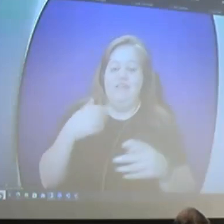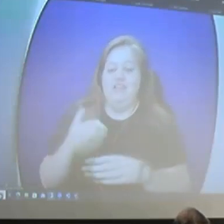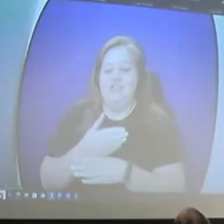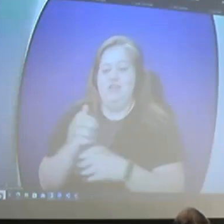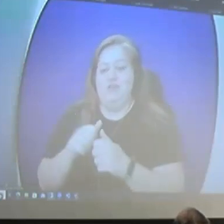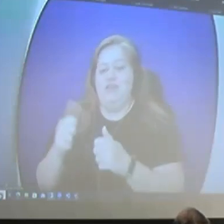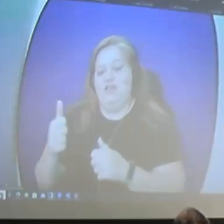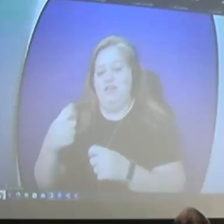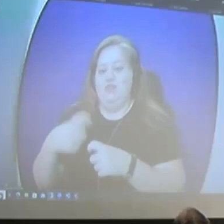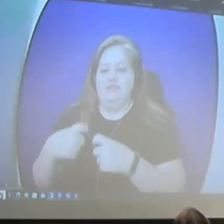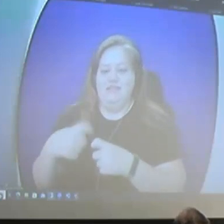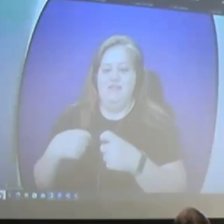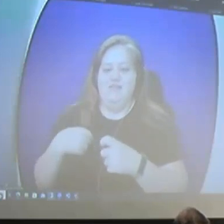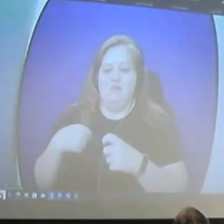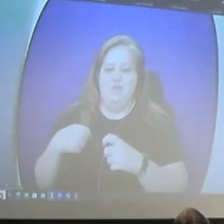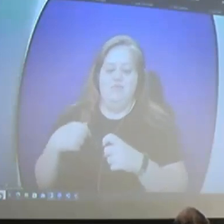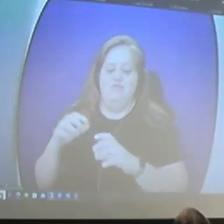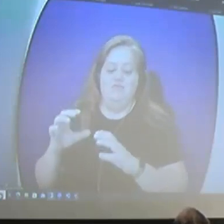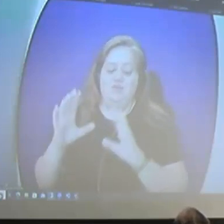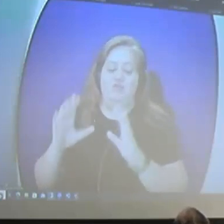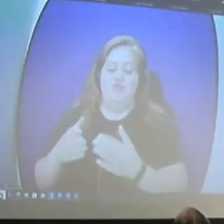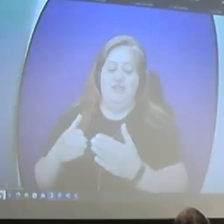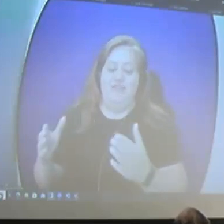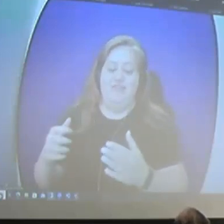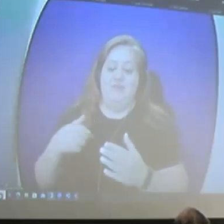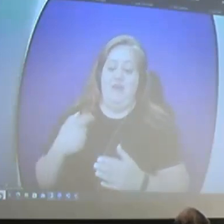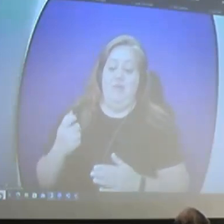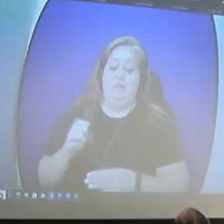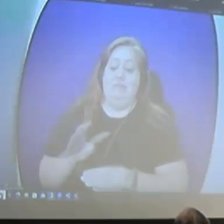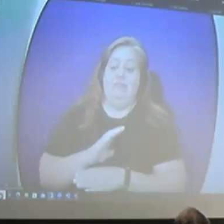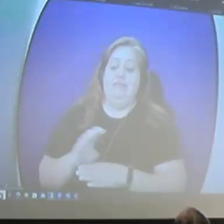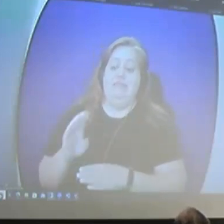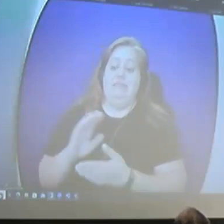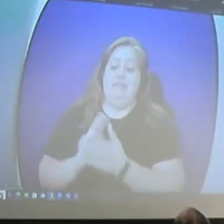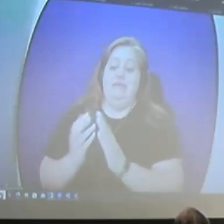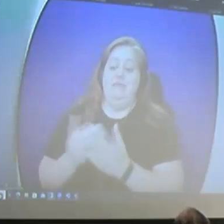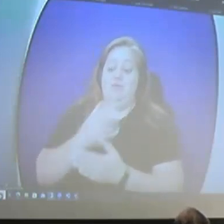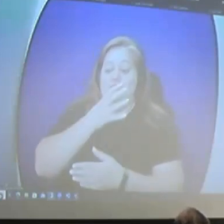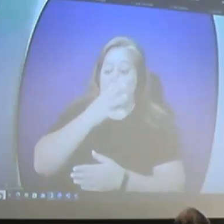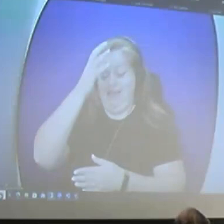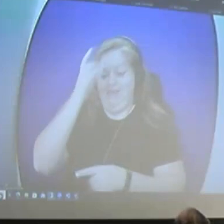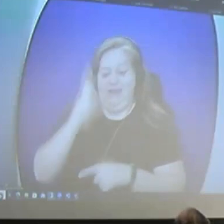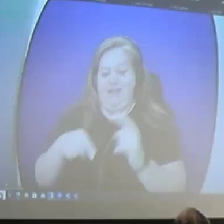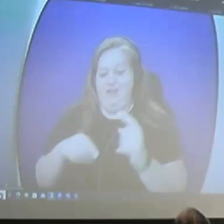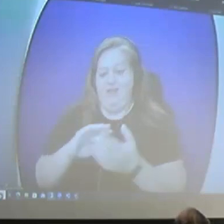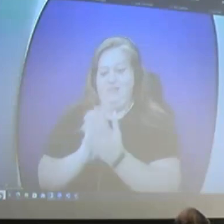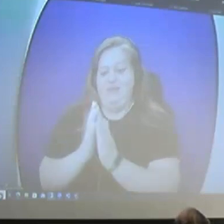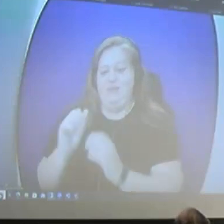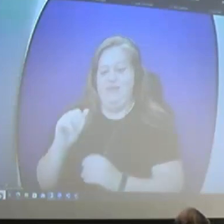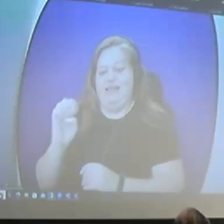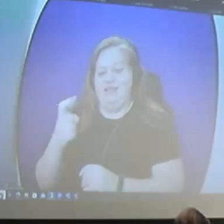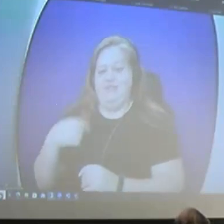and we're putting a great foot forward. So as you mentioned, I was a little busy. I couldn't be at ACE, but we were really well represented and we're continuing to expand our